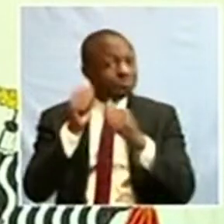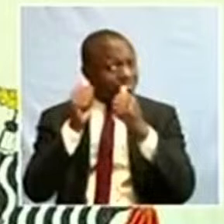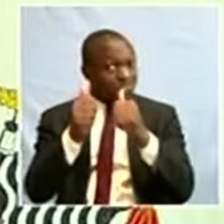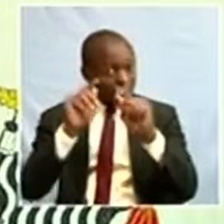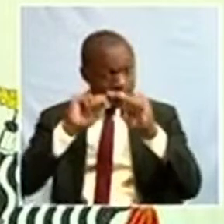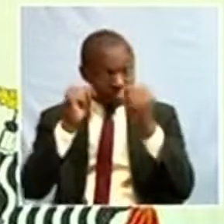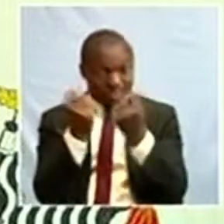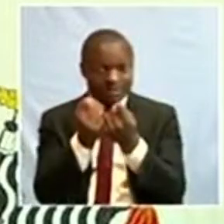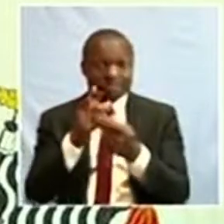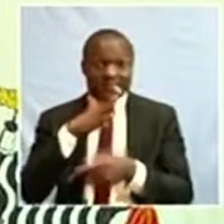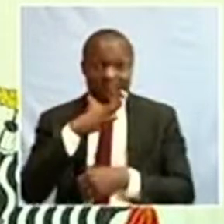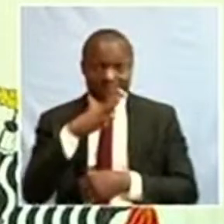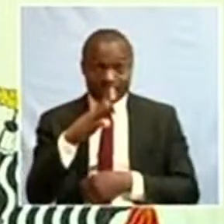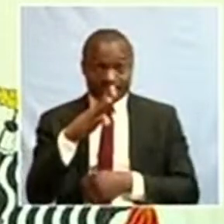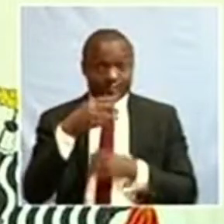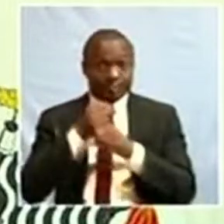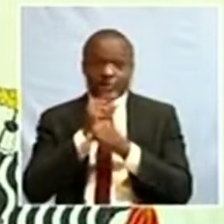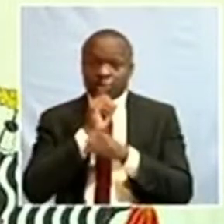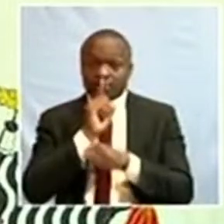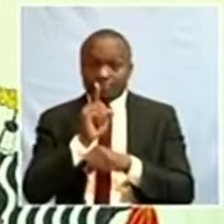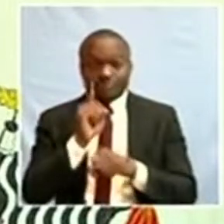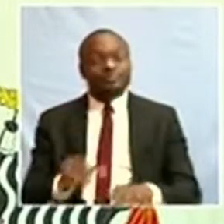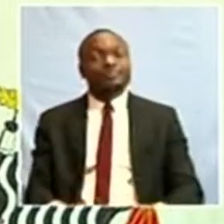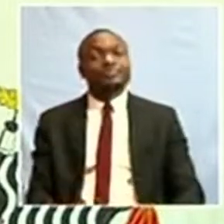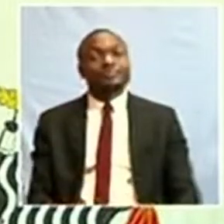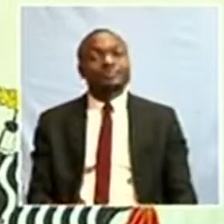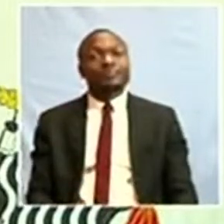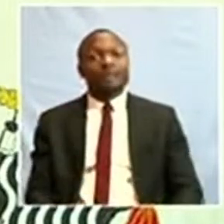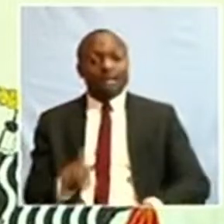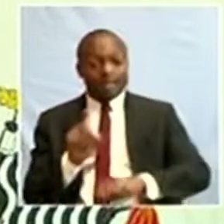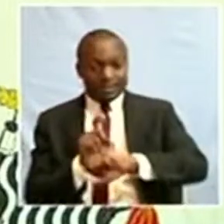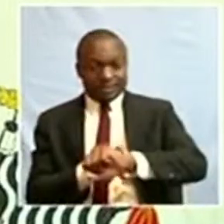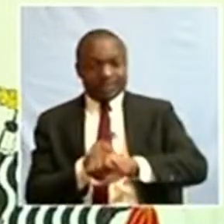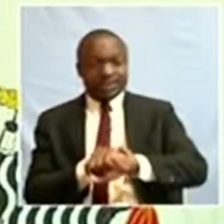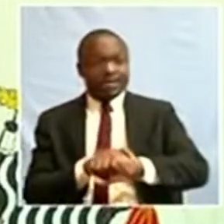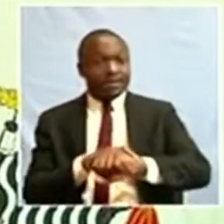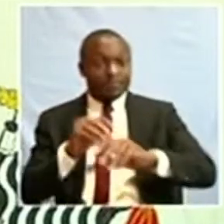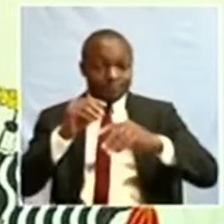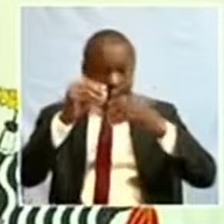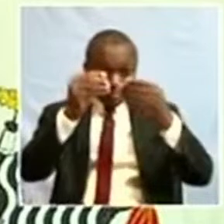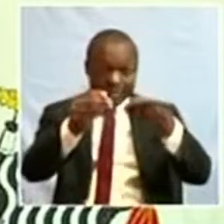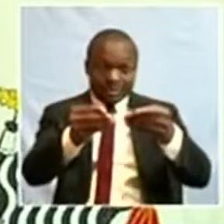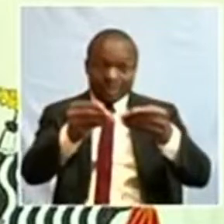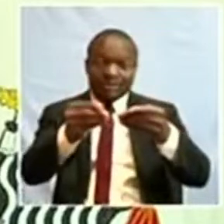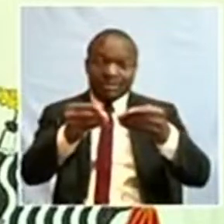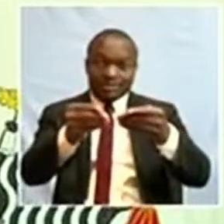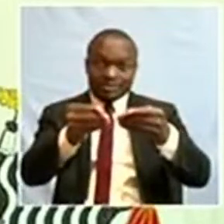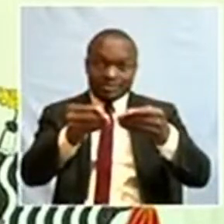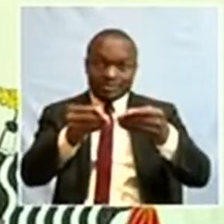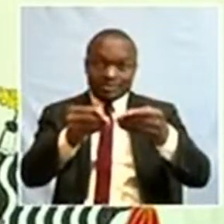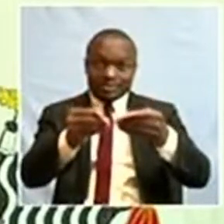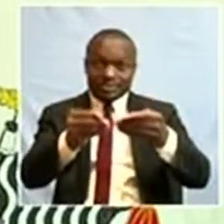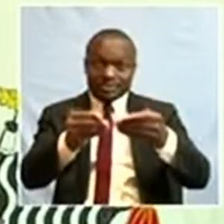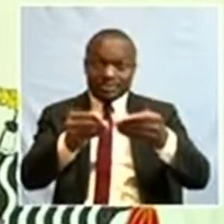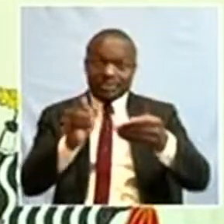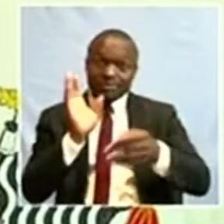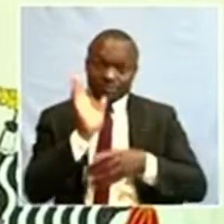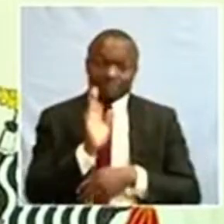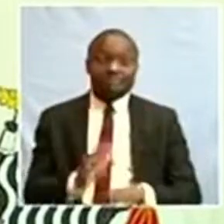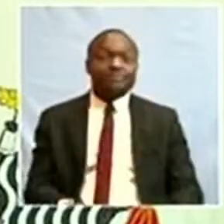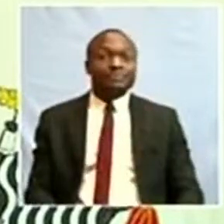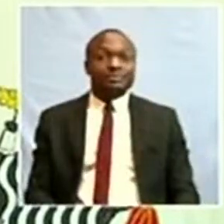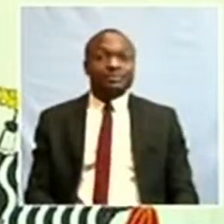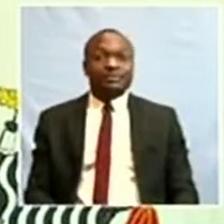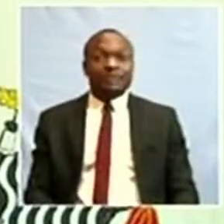okay, to ensure that the time allocations have been given in terms of